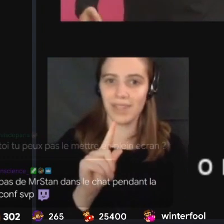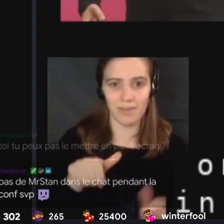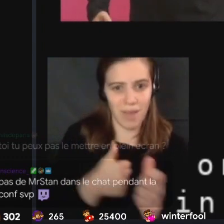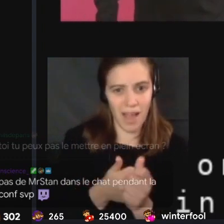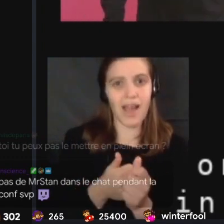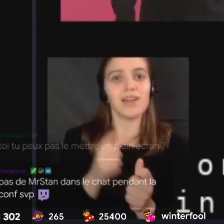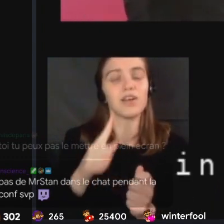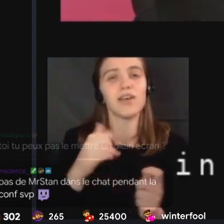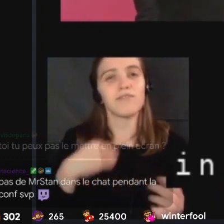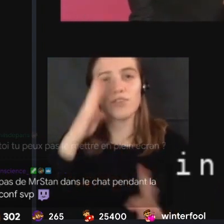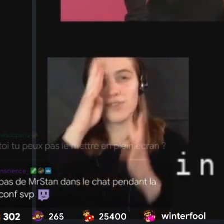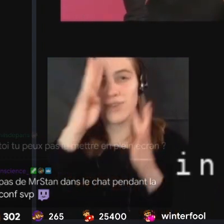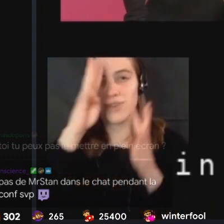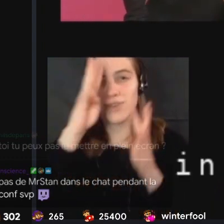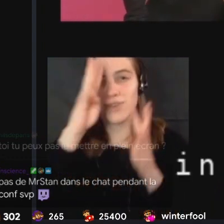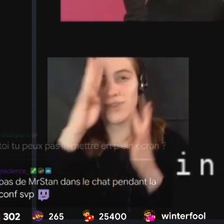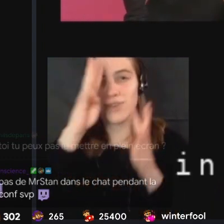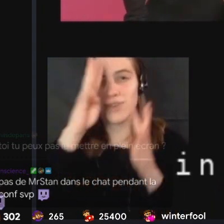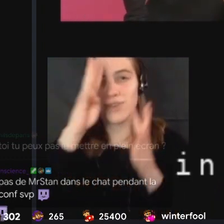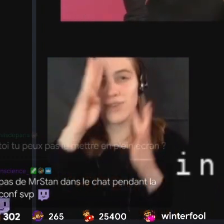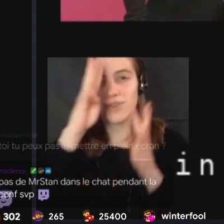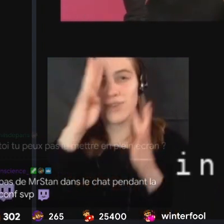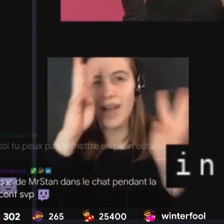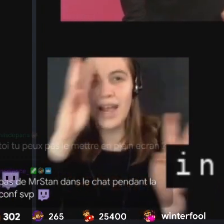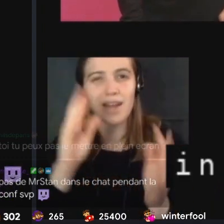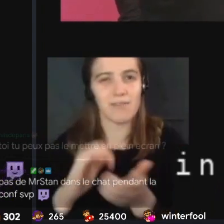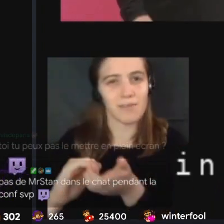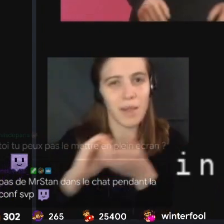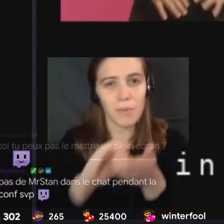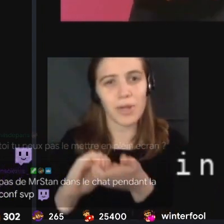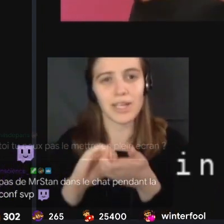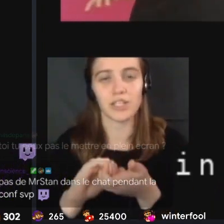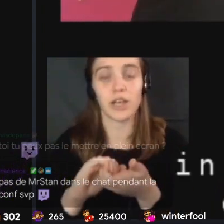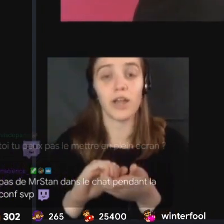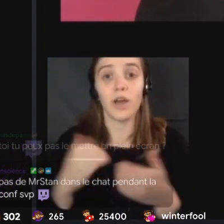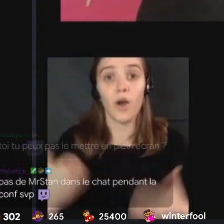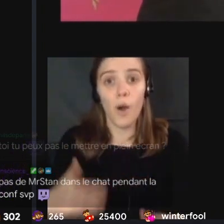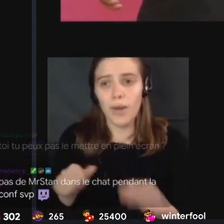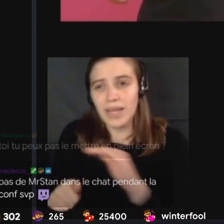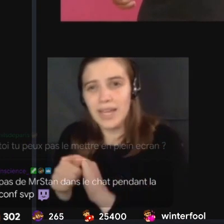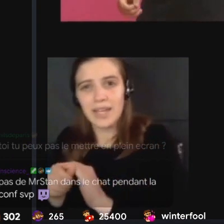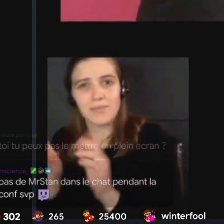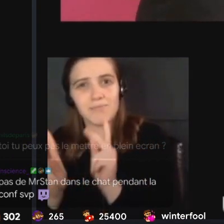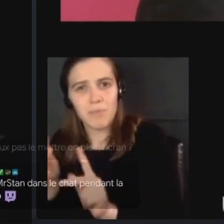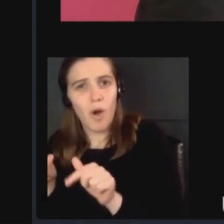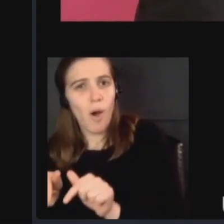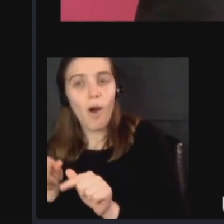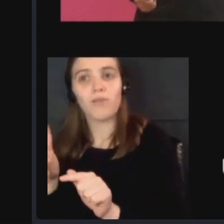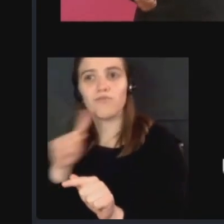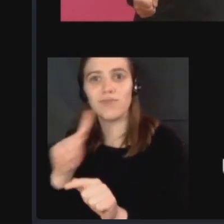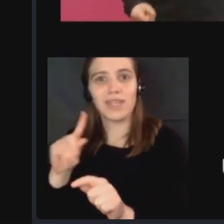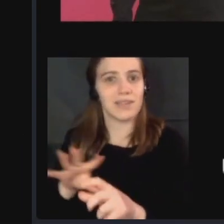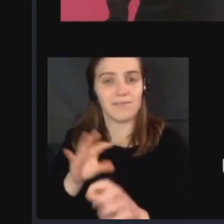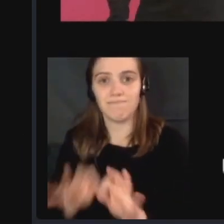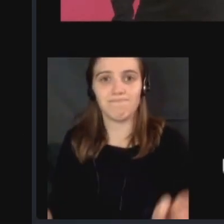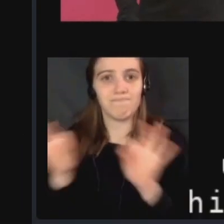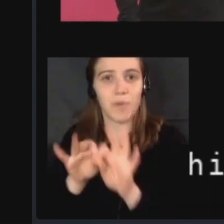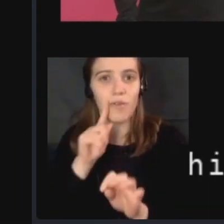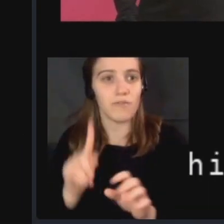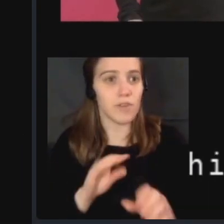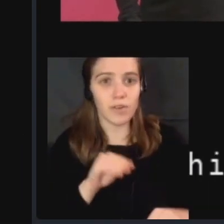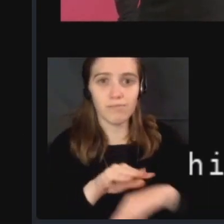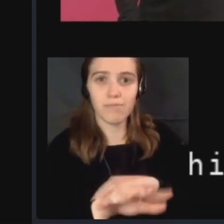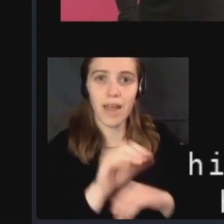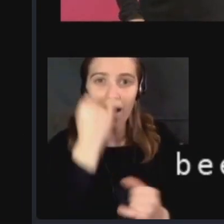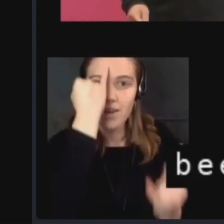duos, unexpected collaborators, and hidden figures that have always been instrumental in shaping the seedling of an idea into